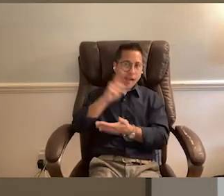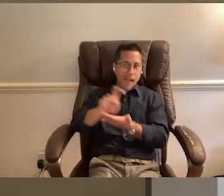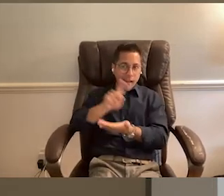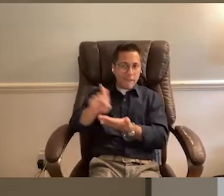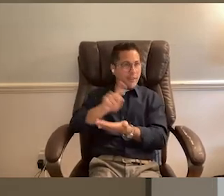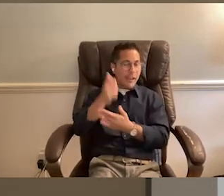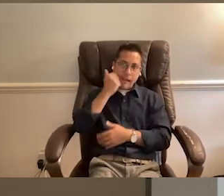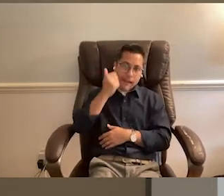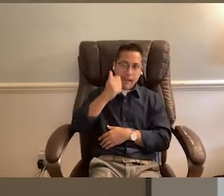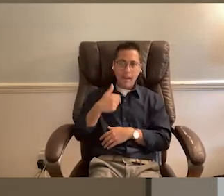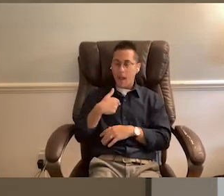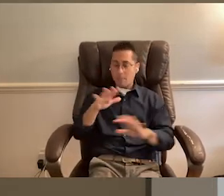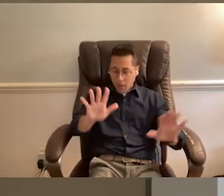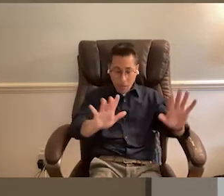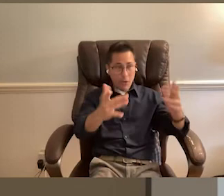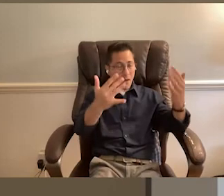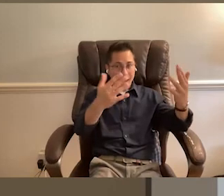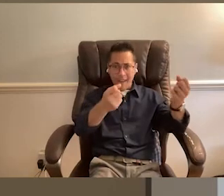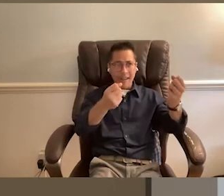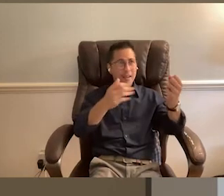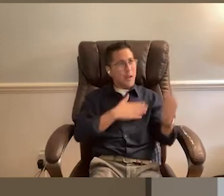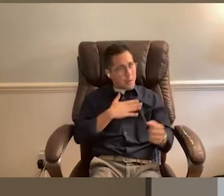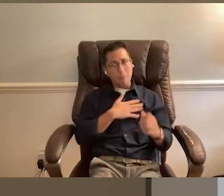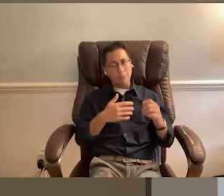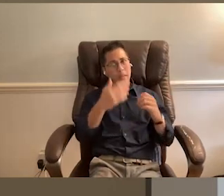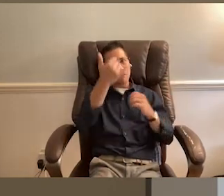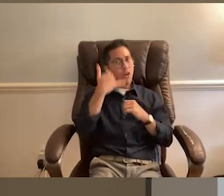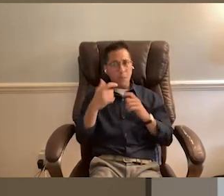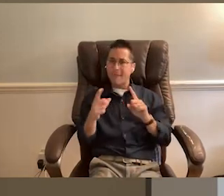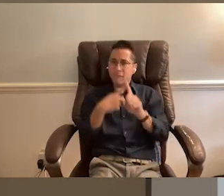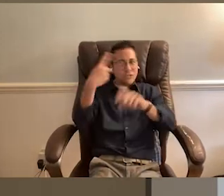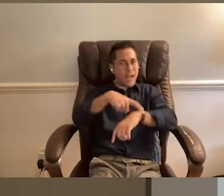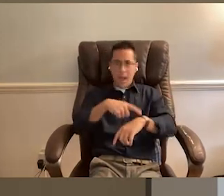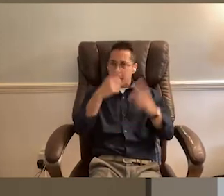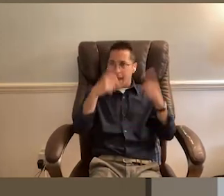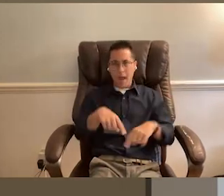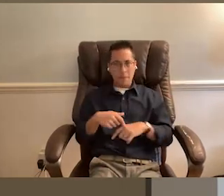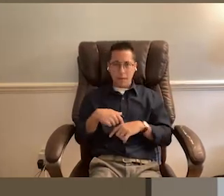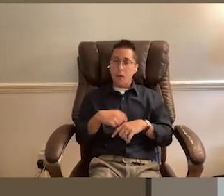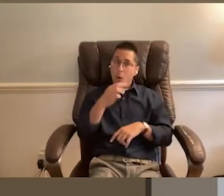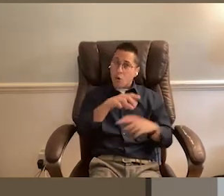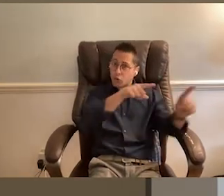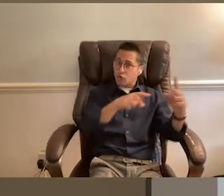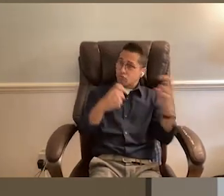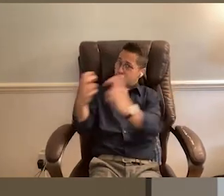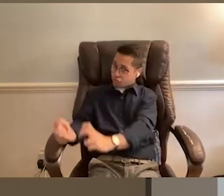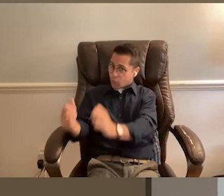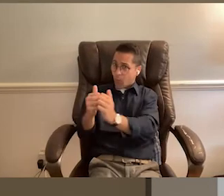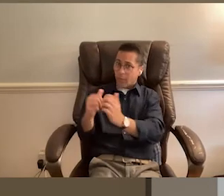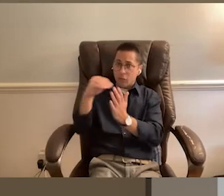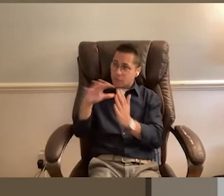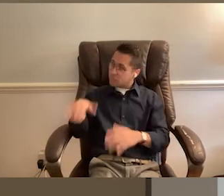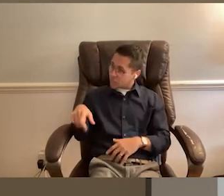survey that is kind of, how would you rate the students' attendance and punctuality? How would you rate their classroom behavior? How would you rate